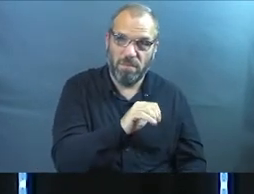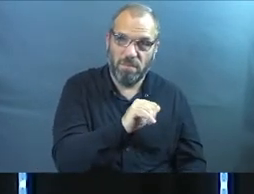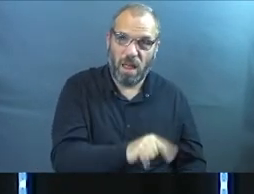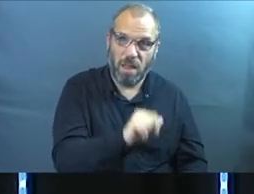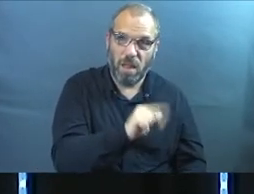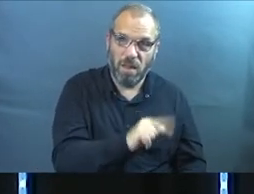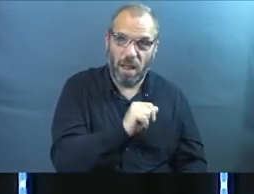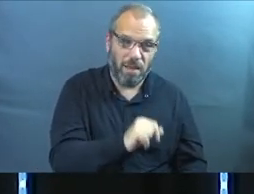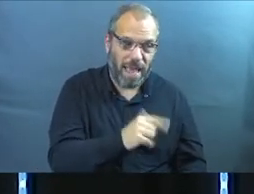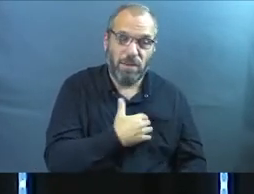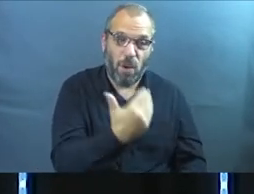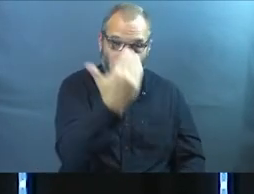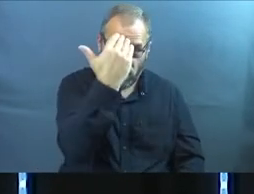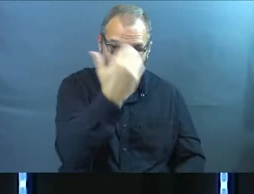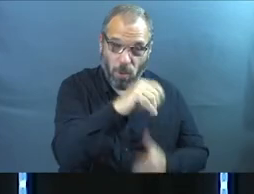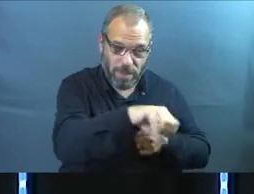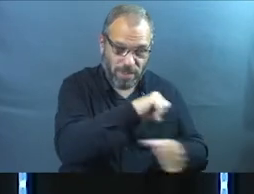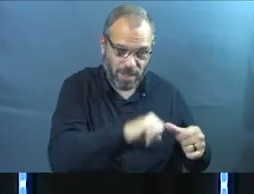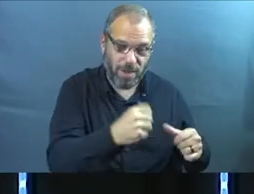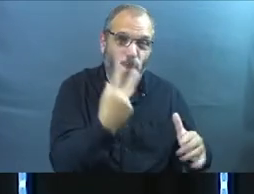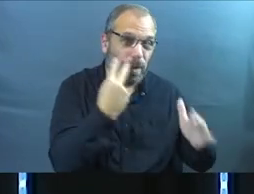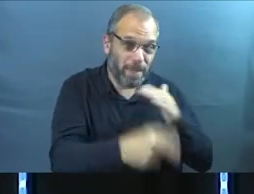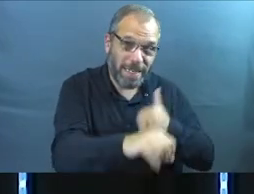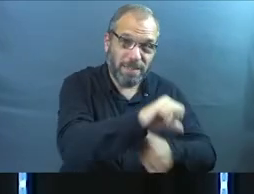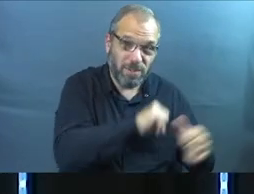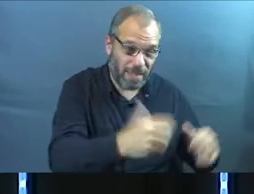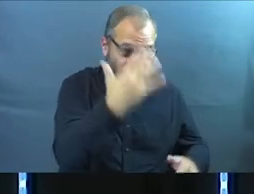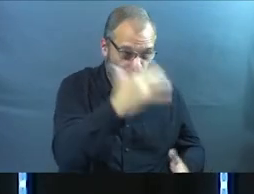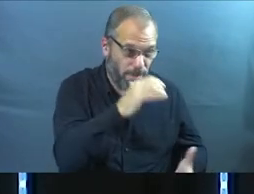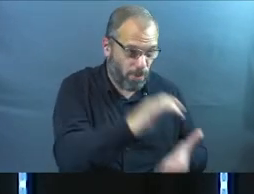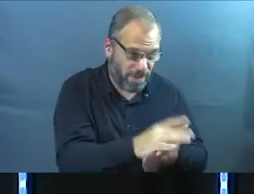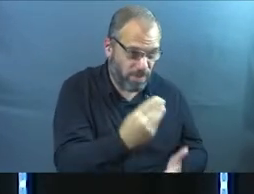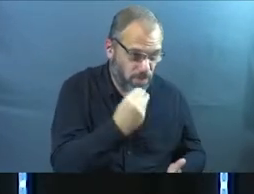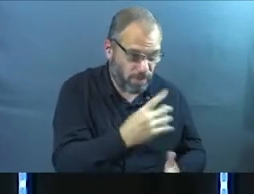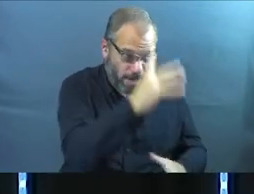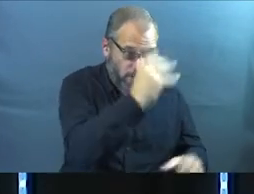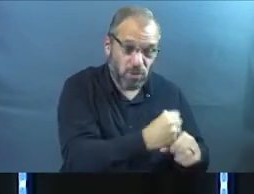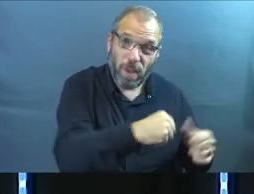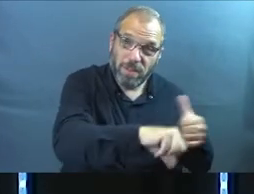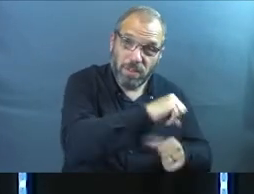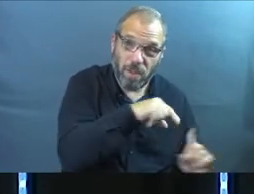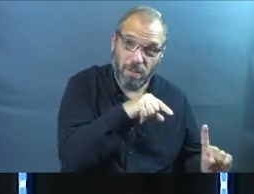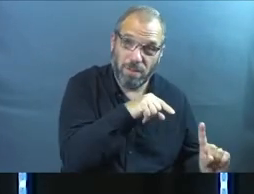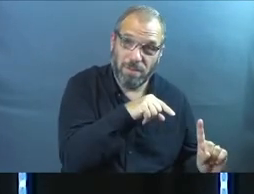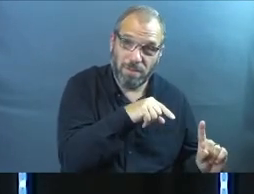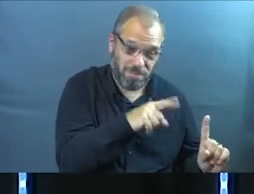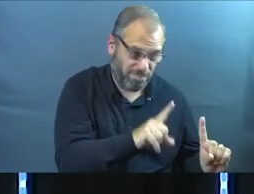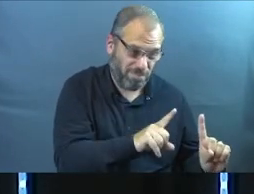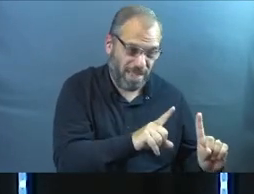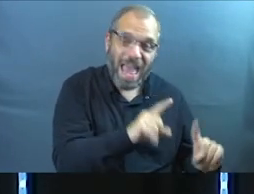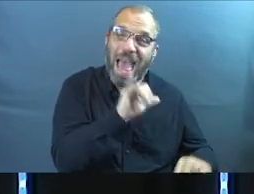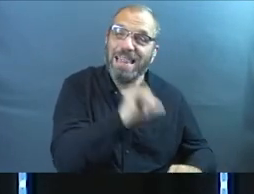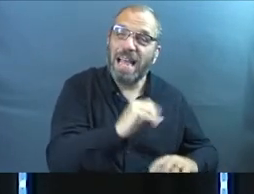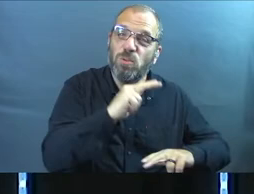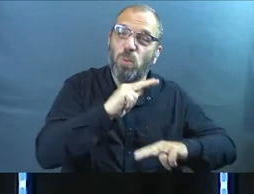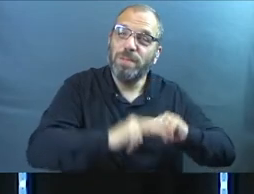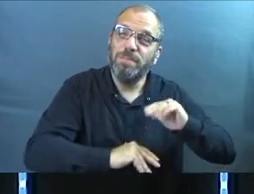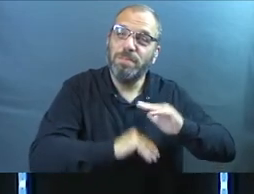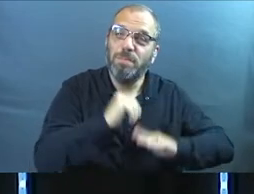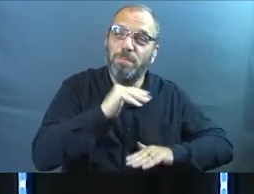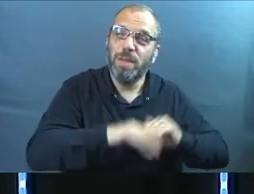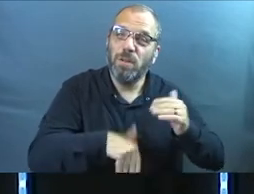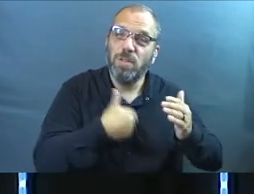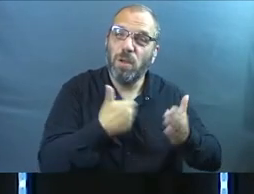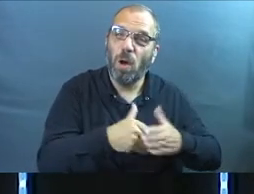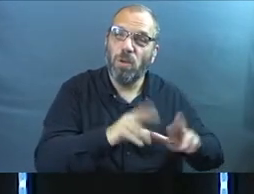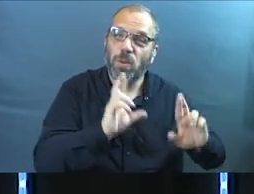And we know each other. We can predict each other, and we trust each other. And that's what builds in every single one of